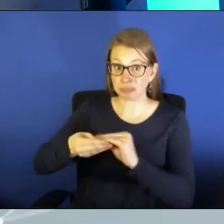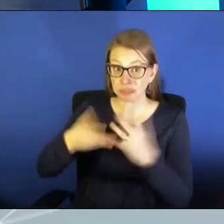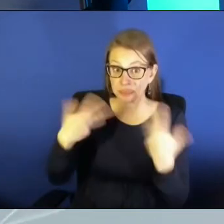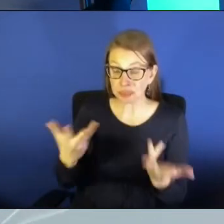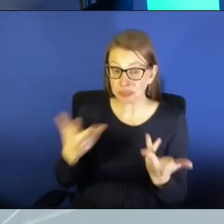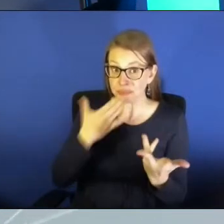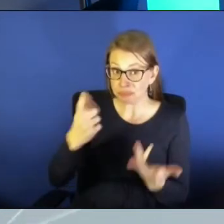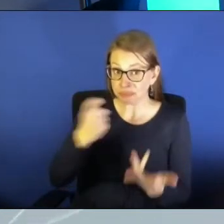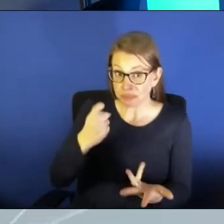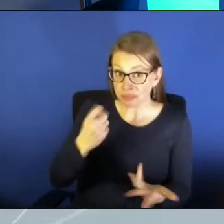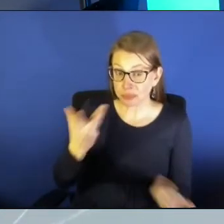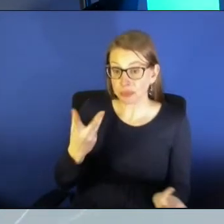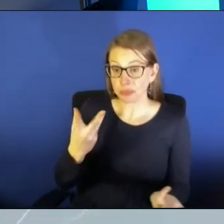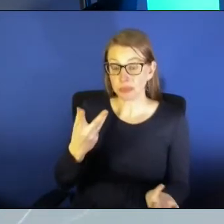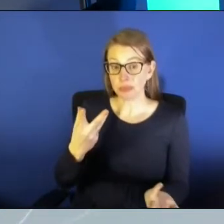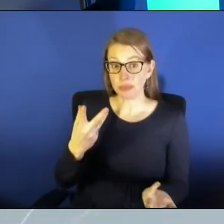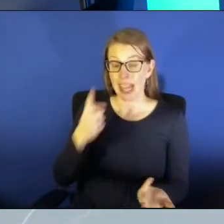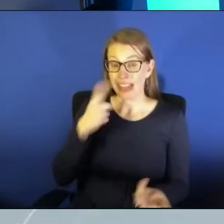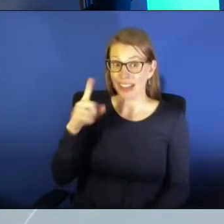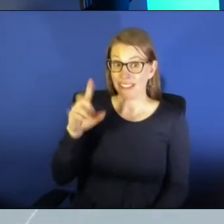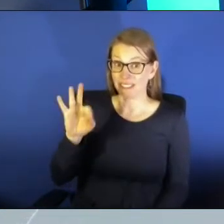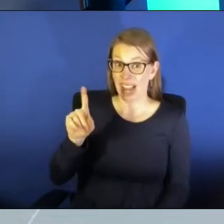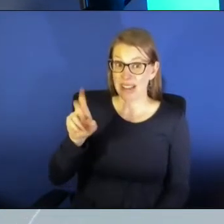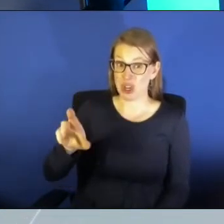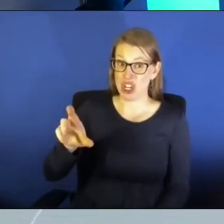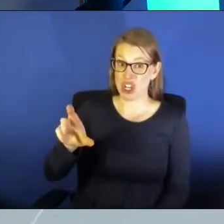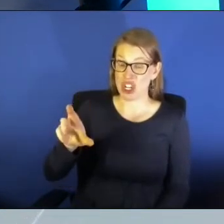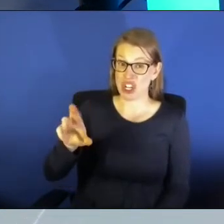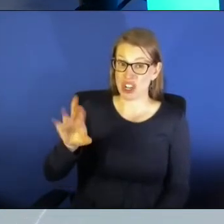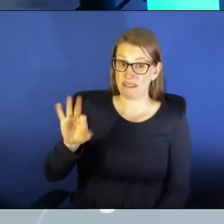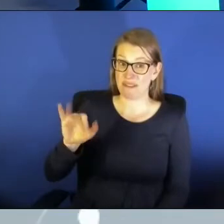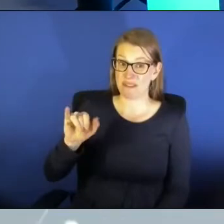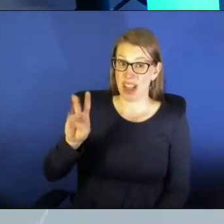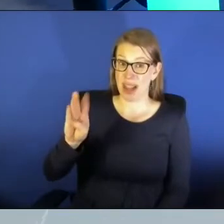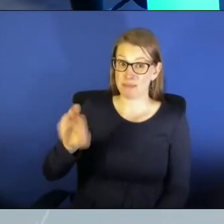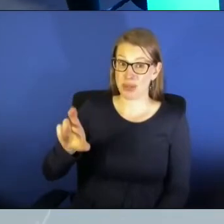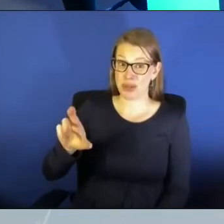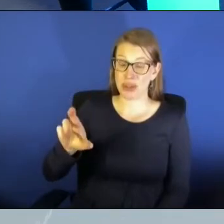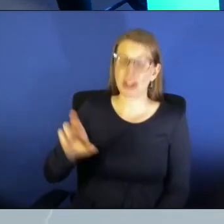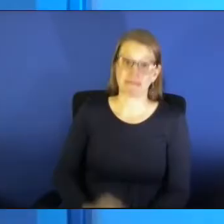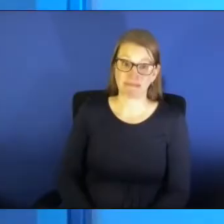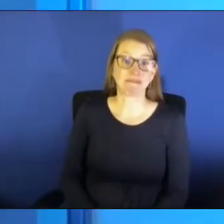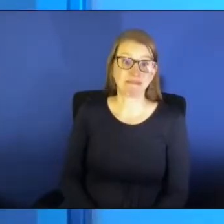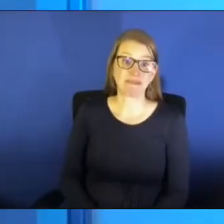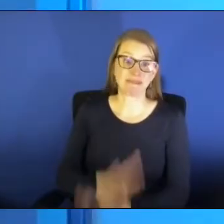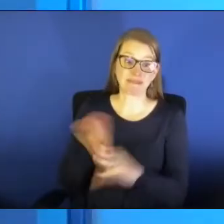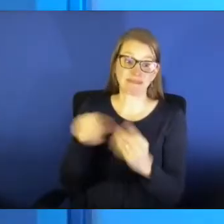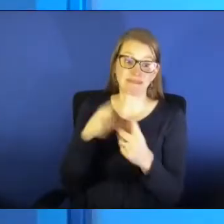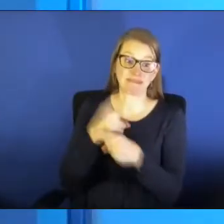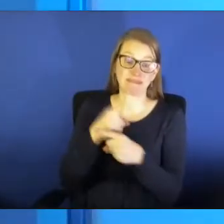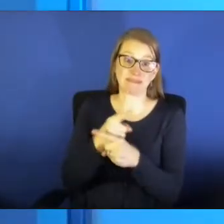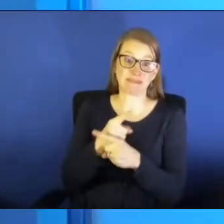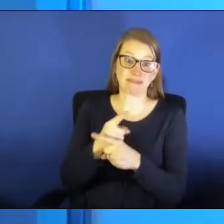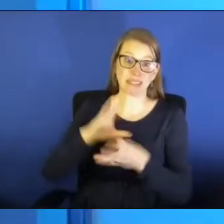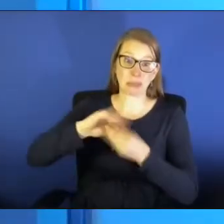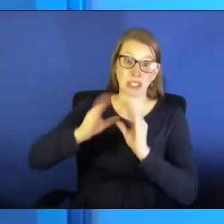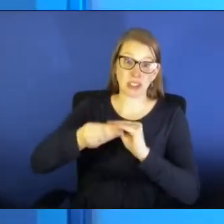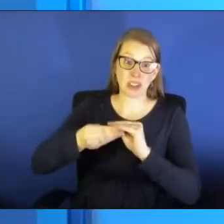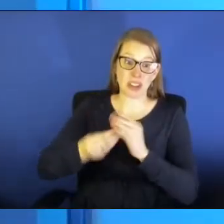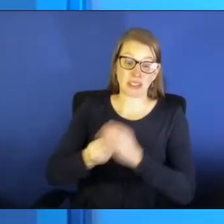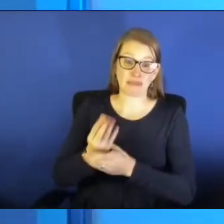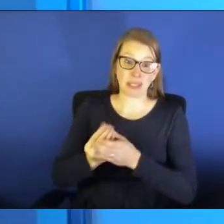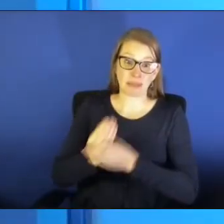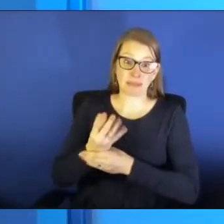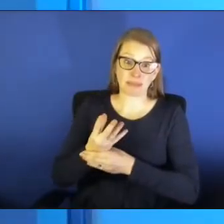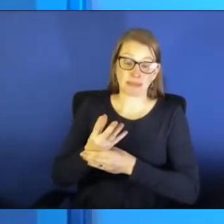mean, I think fiber helps Fiber gives you promote that? the right bacterial growth Okay. in your GI tract. Interesting.